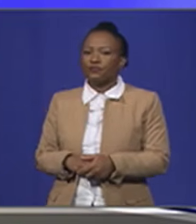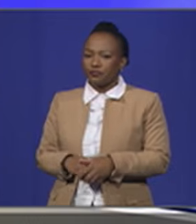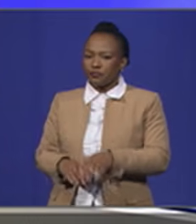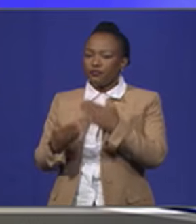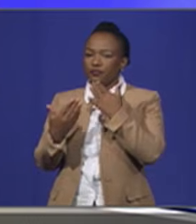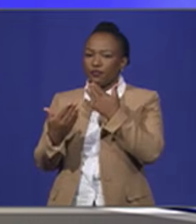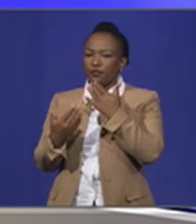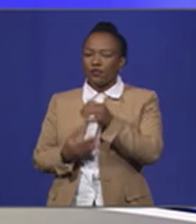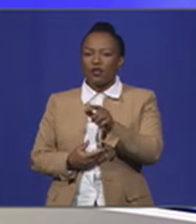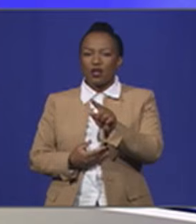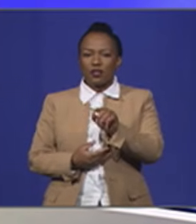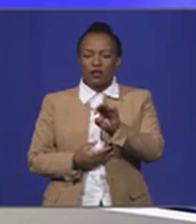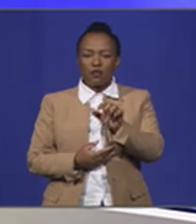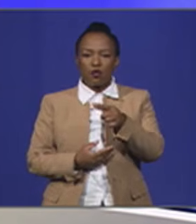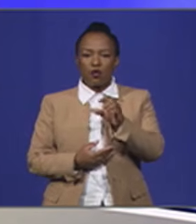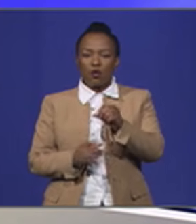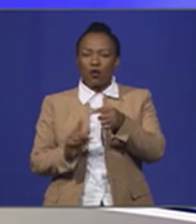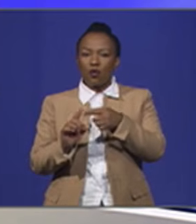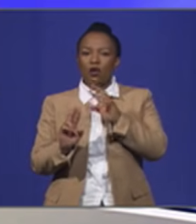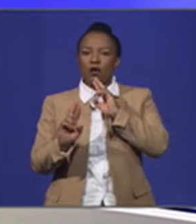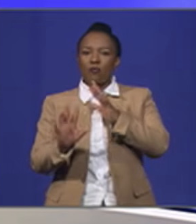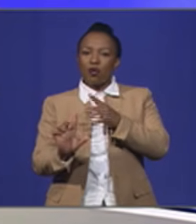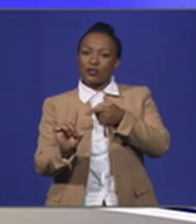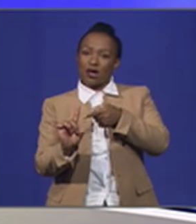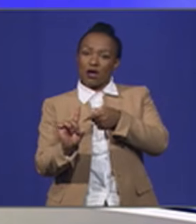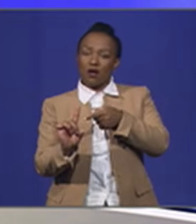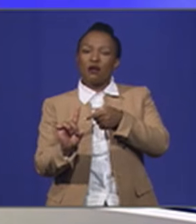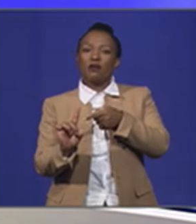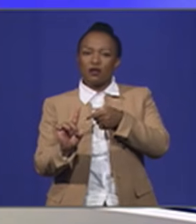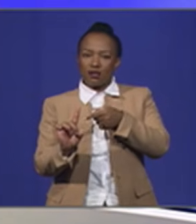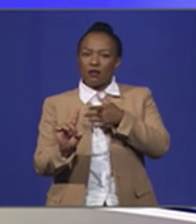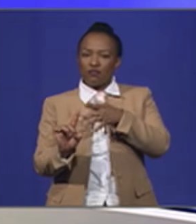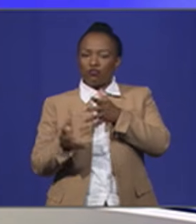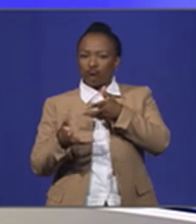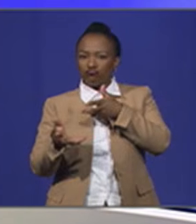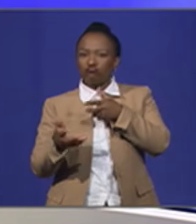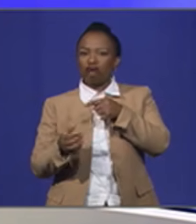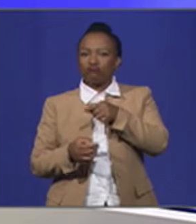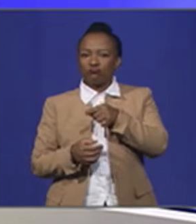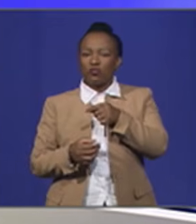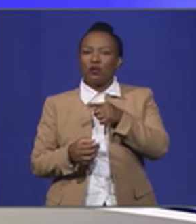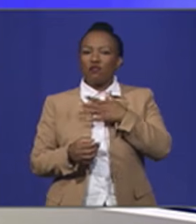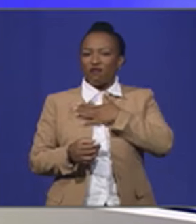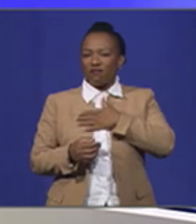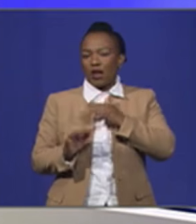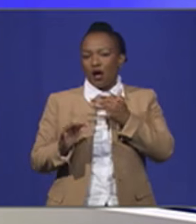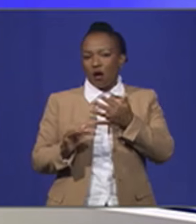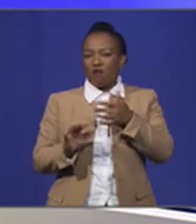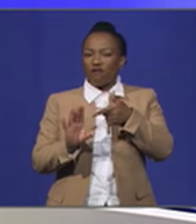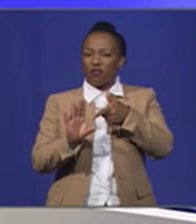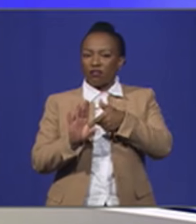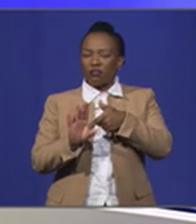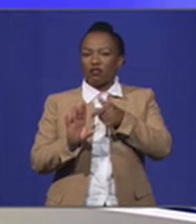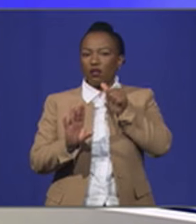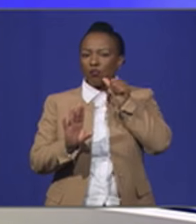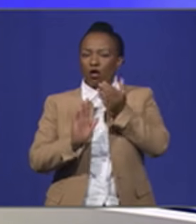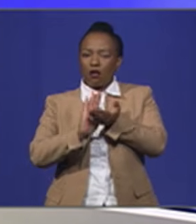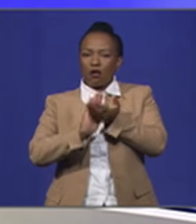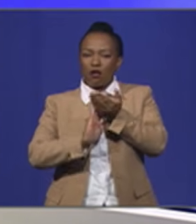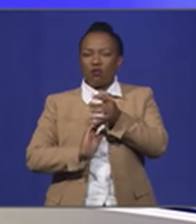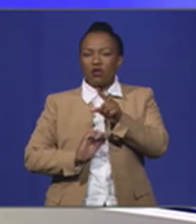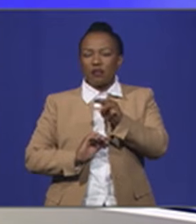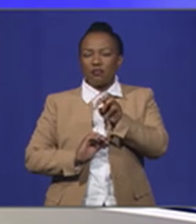leboga Tebogo yo e ne le mmegadikgang wa rona Tebogo Phakedi re buisana le ene ka ga maikutlo a bakgweetsi go latela kitsiso ya lefapha la diminerale ya